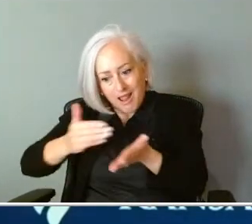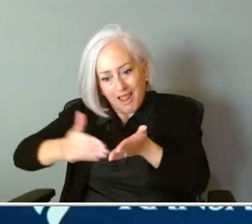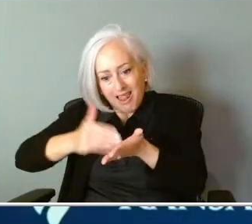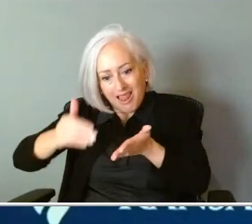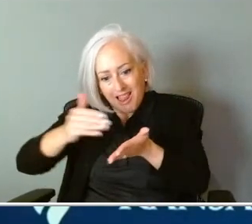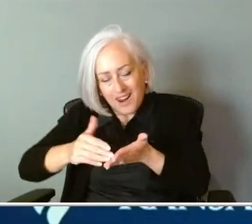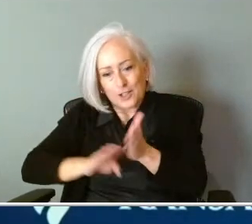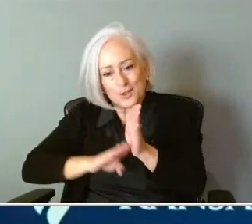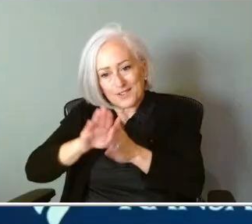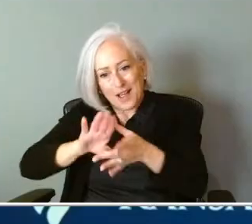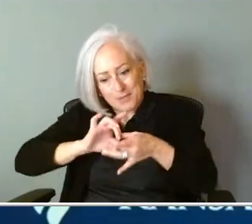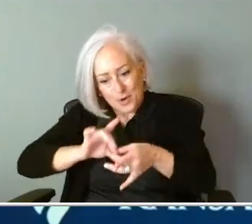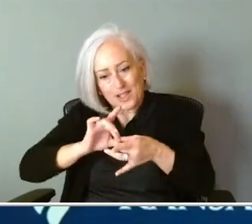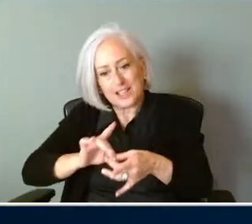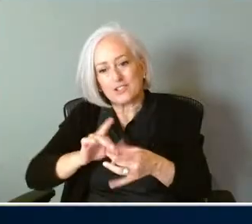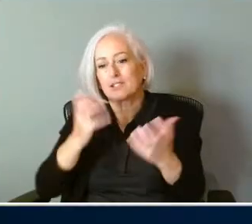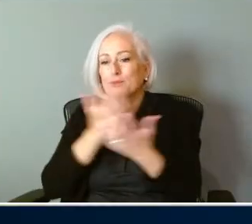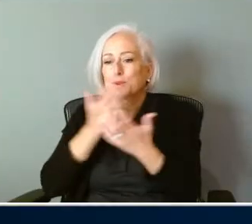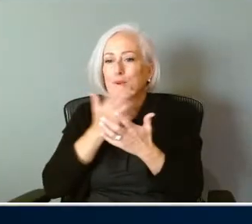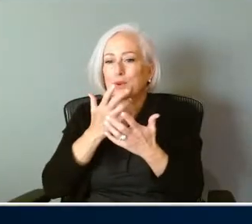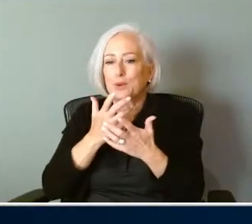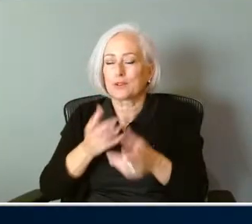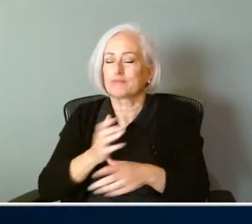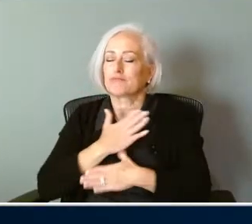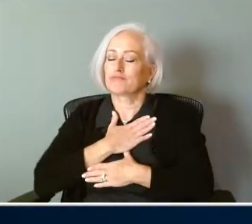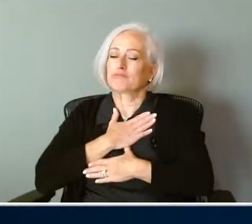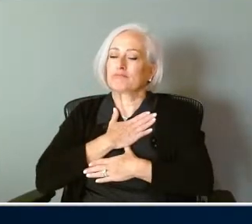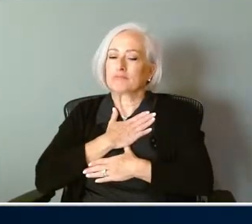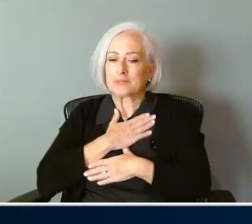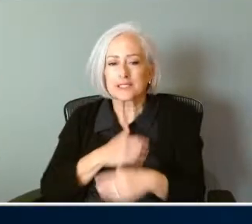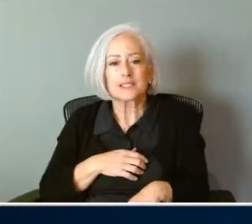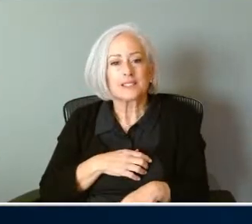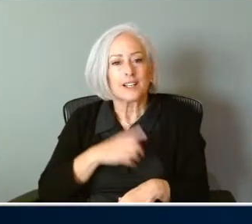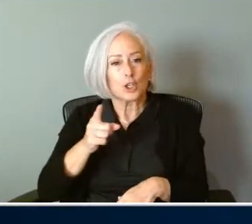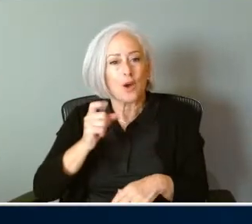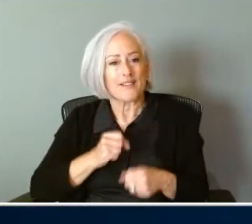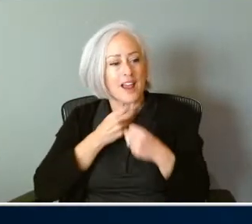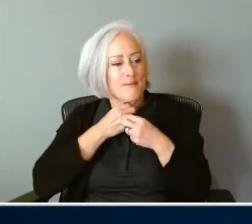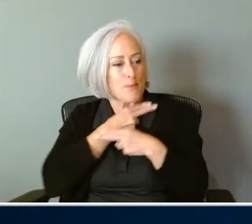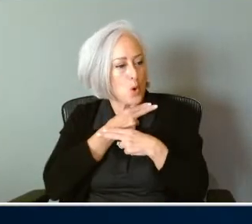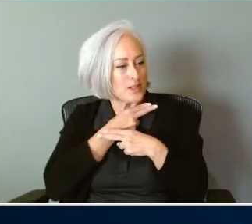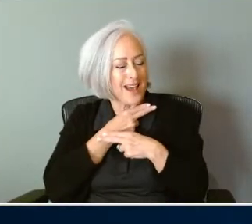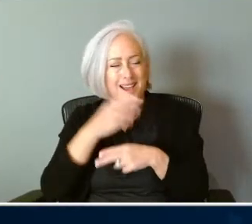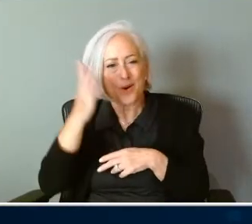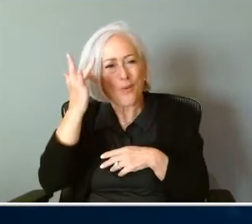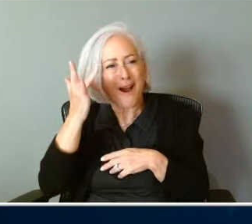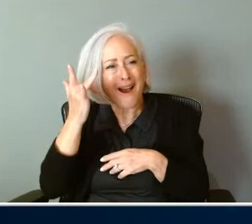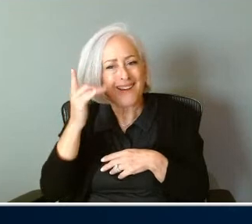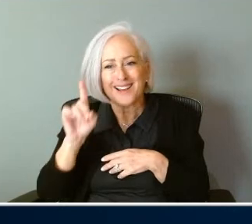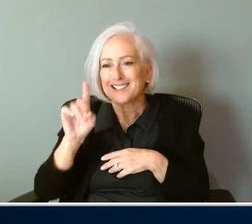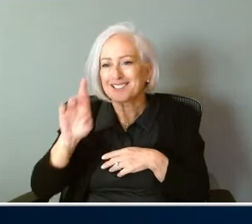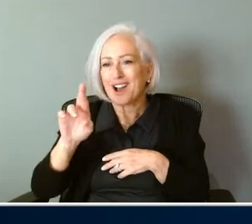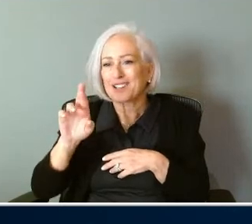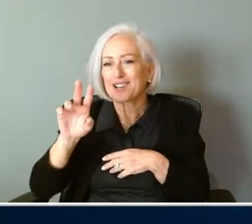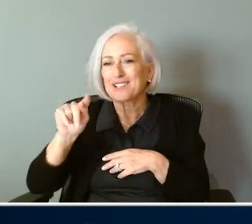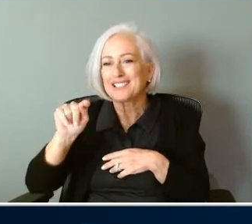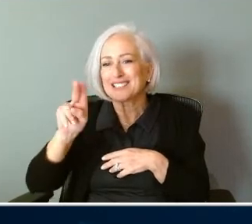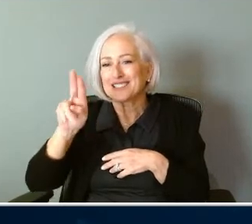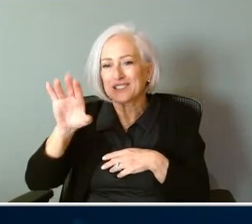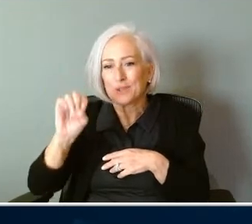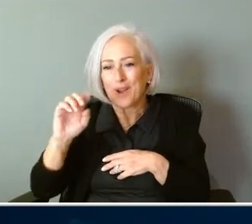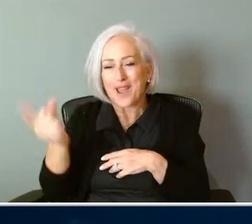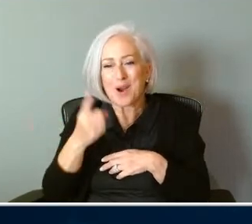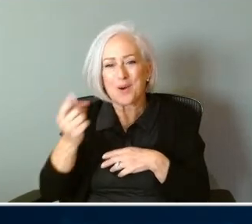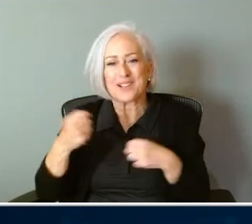has been incredibly rewarding. And is it a requirement to wear a bow tie in this position? Because I know Dr. Sue used to wear his bow tie, which I